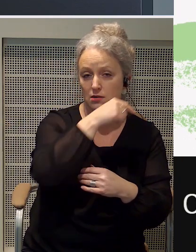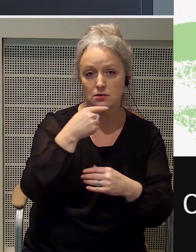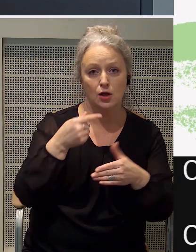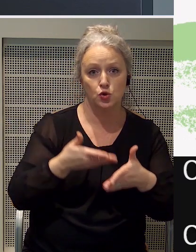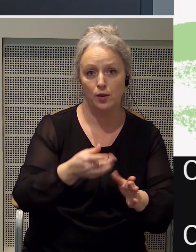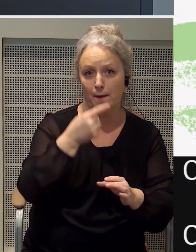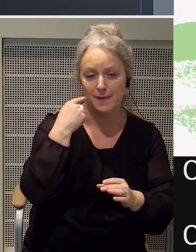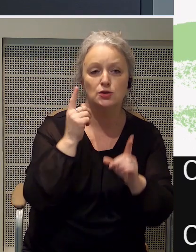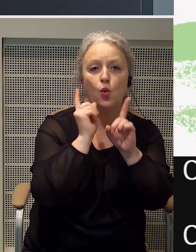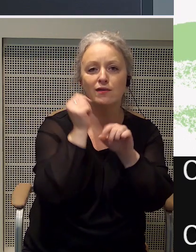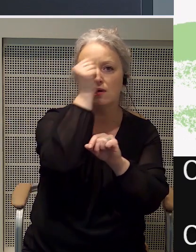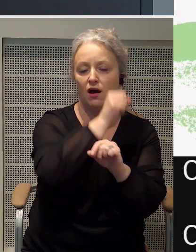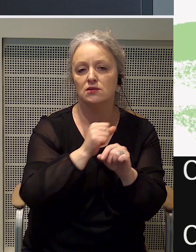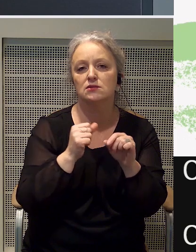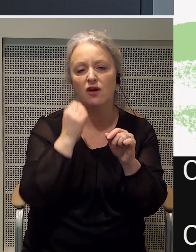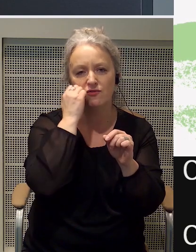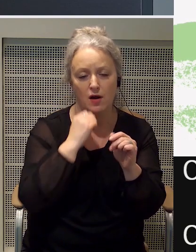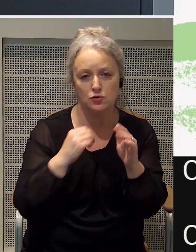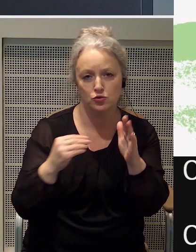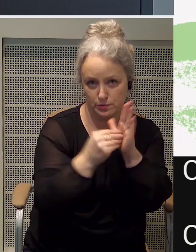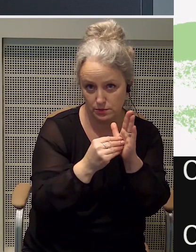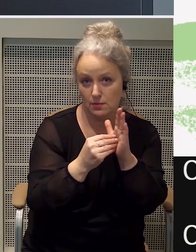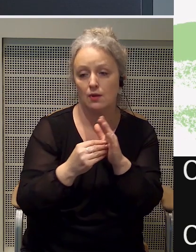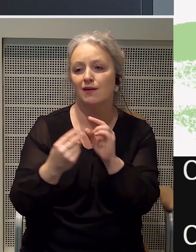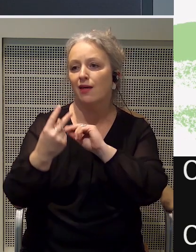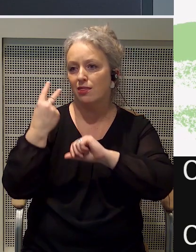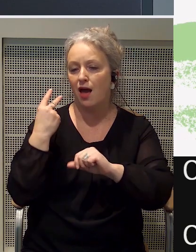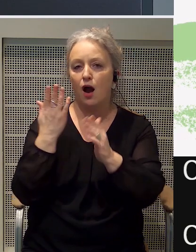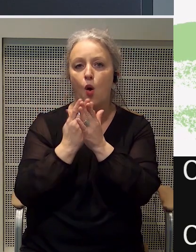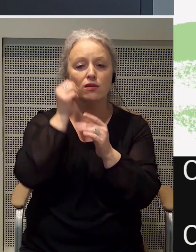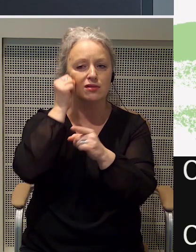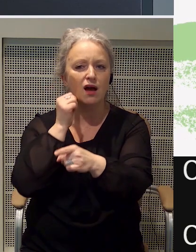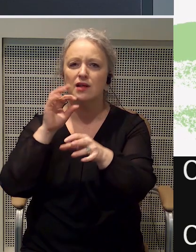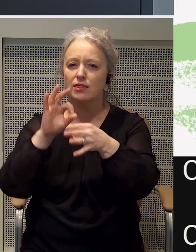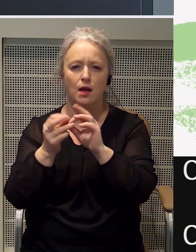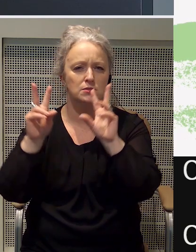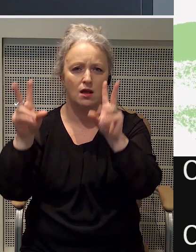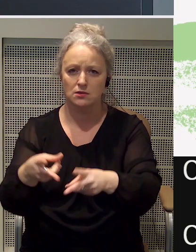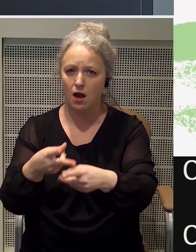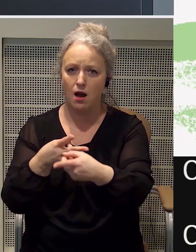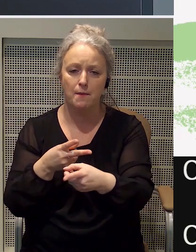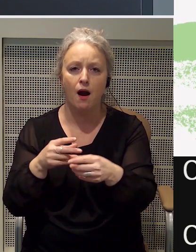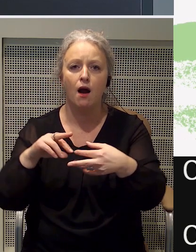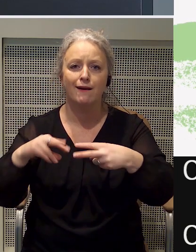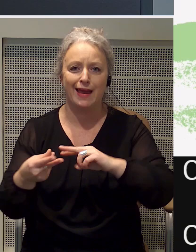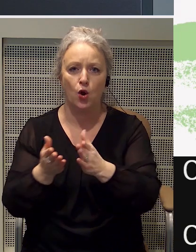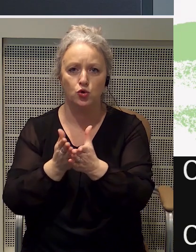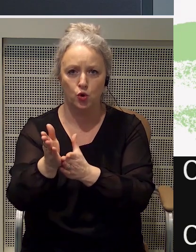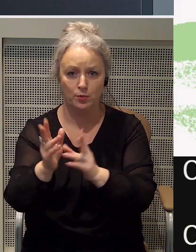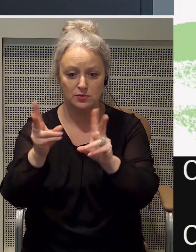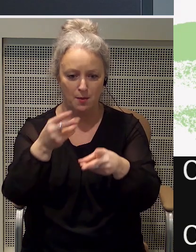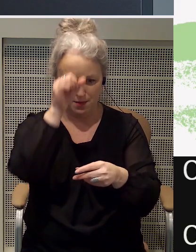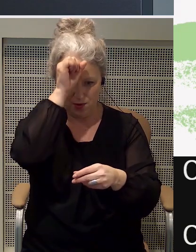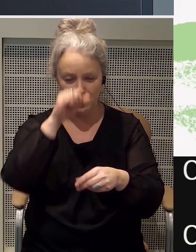she was 15, and a man born in 1985 when he was 11. And